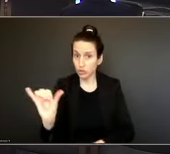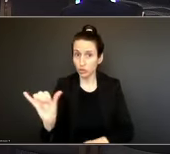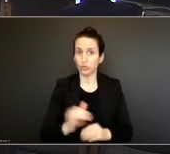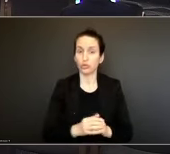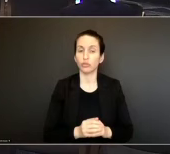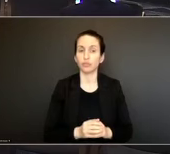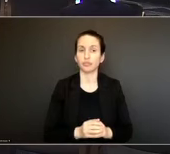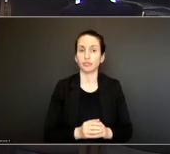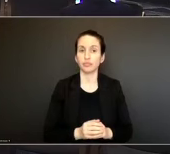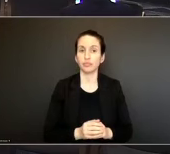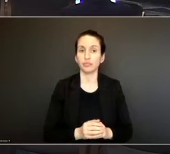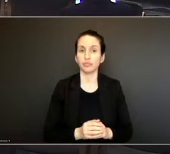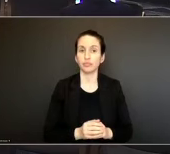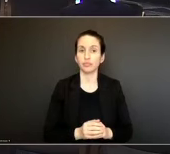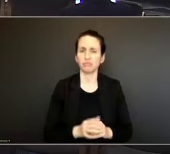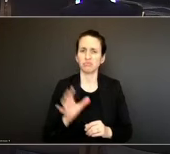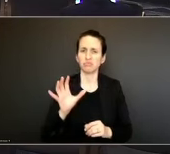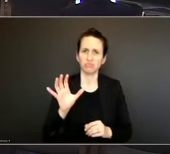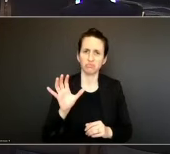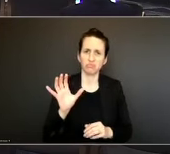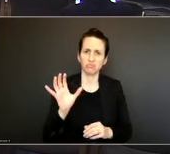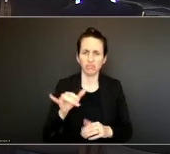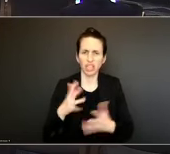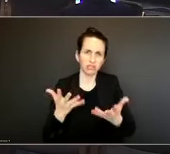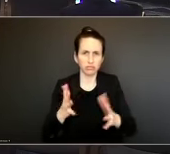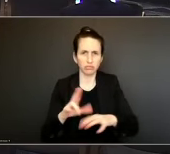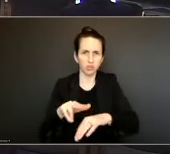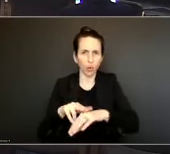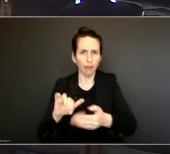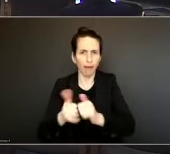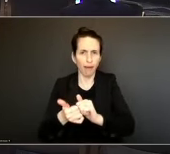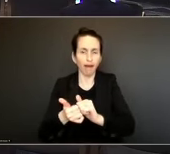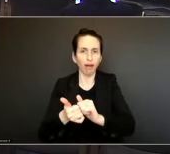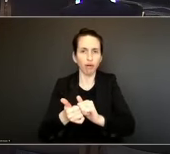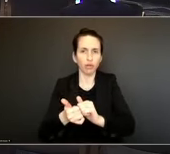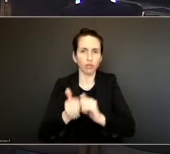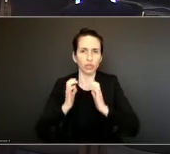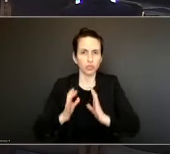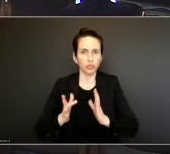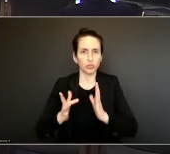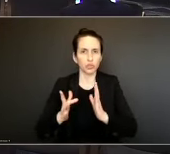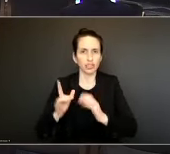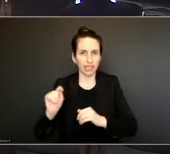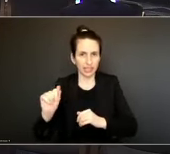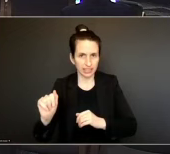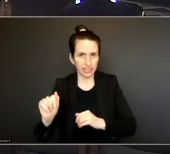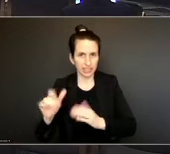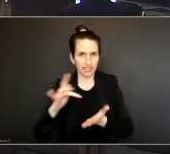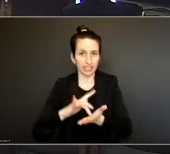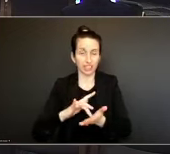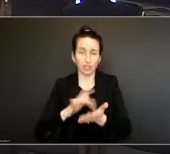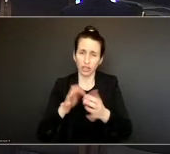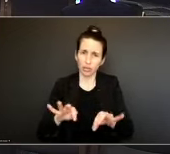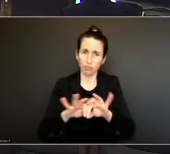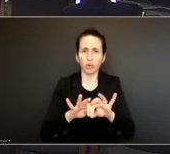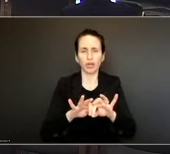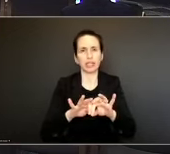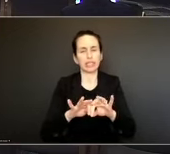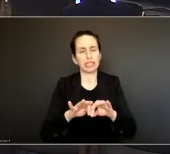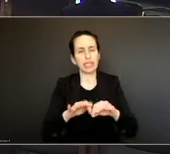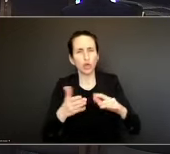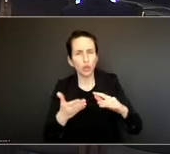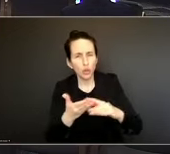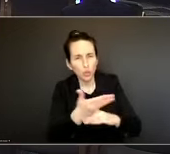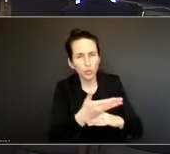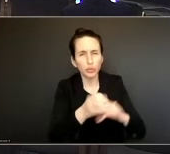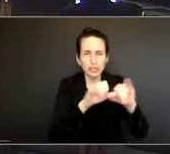a consumer technical assistance center. And it's all about bureaucracy guidance, and we need a